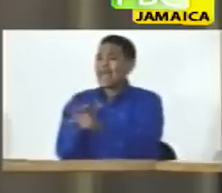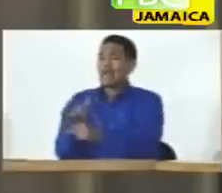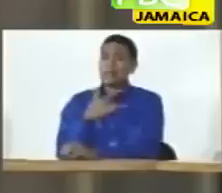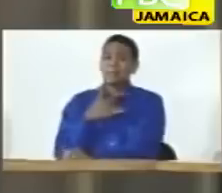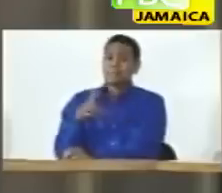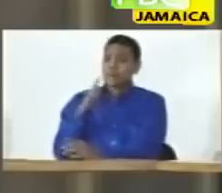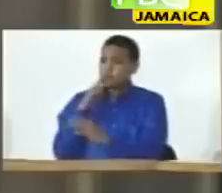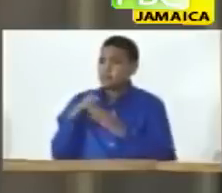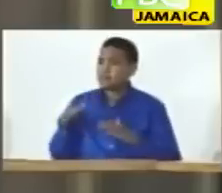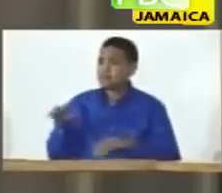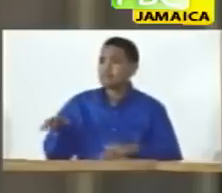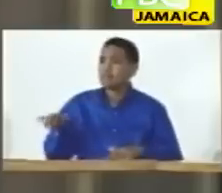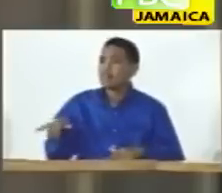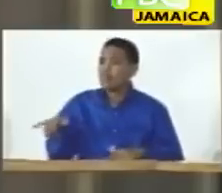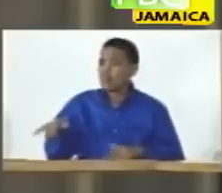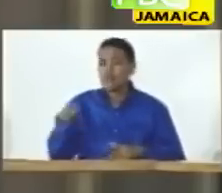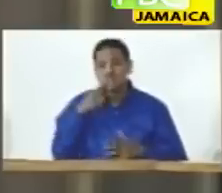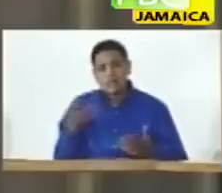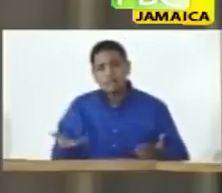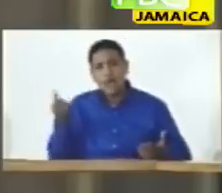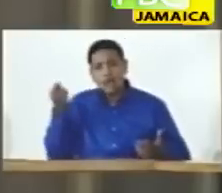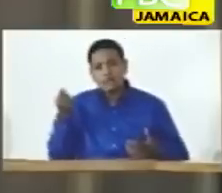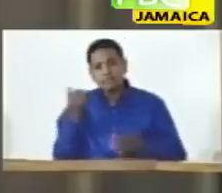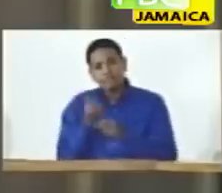remote areas have been acquired.